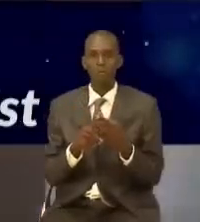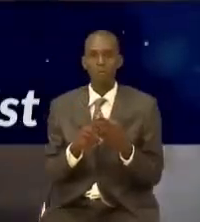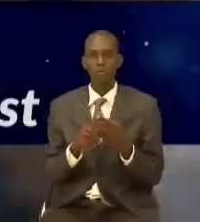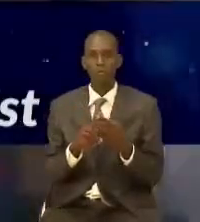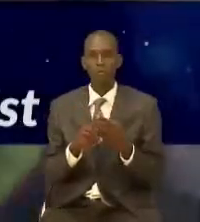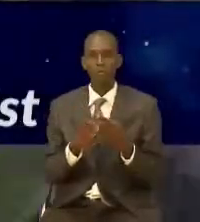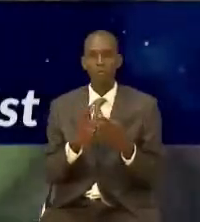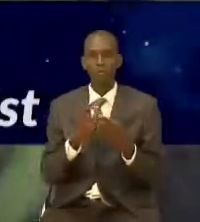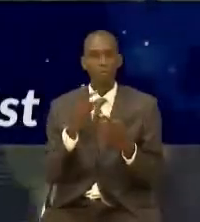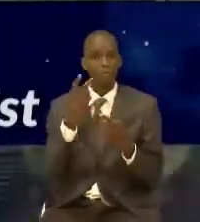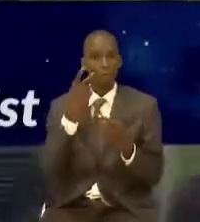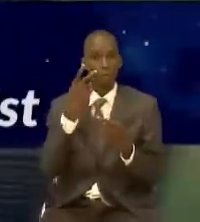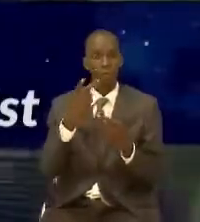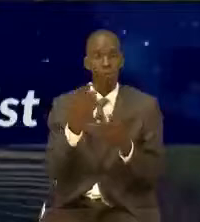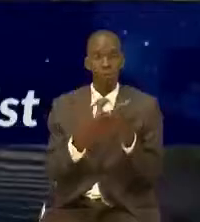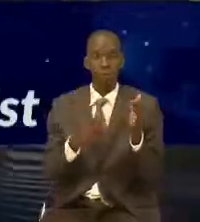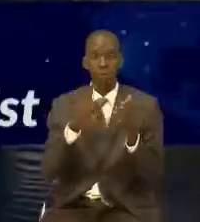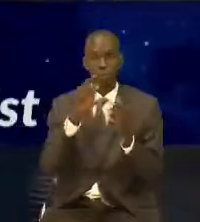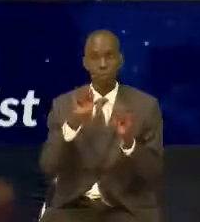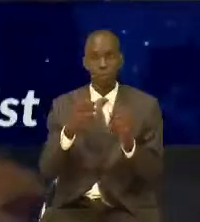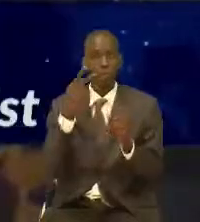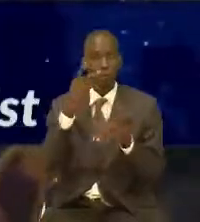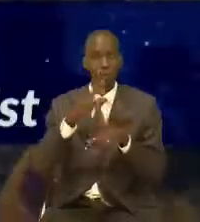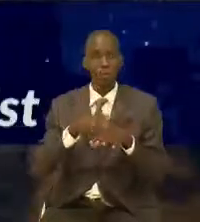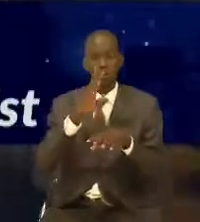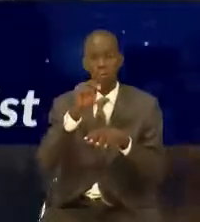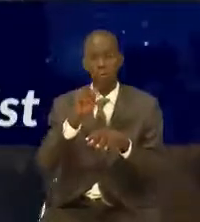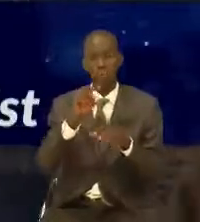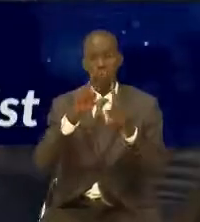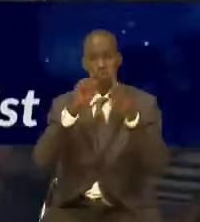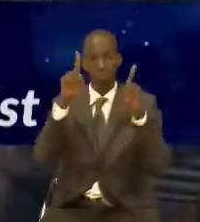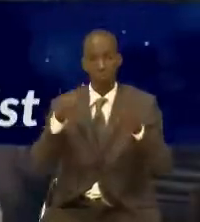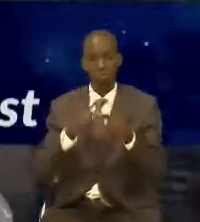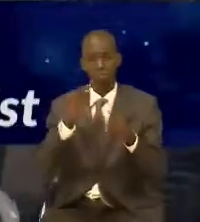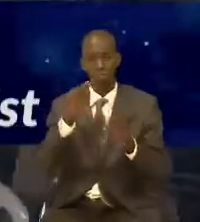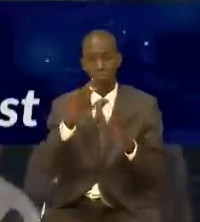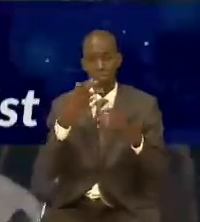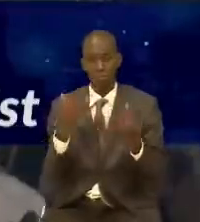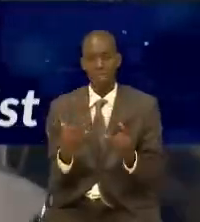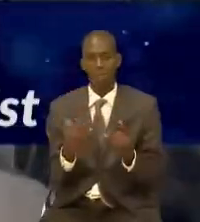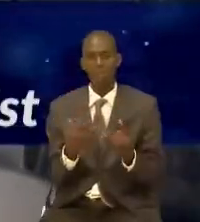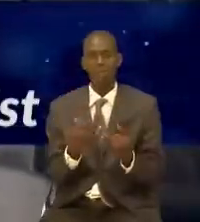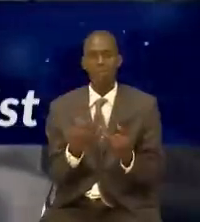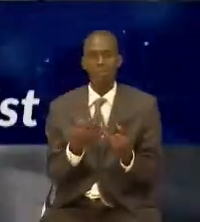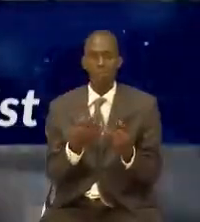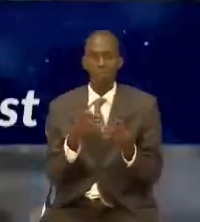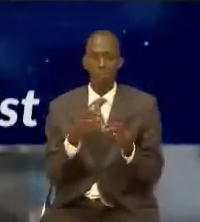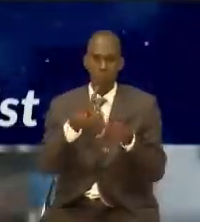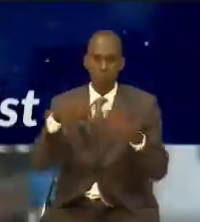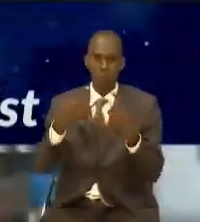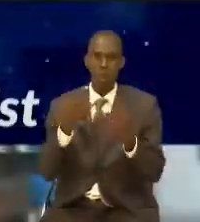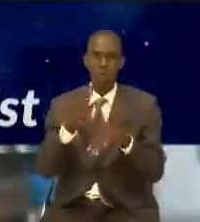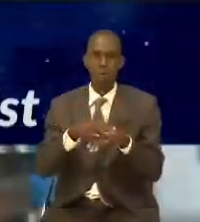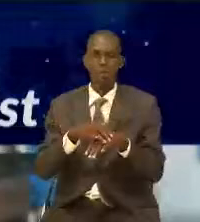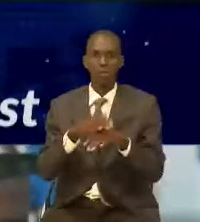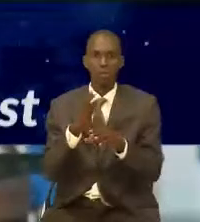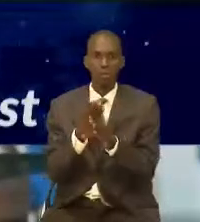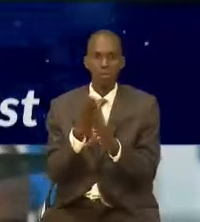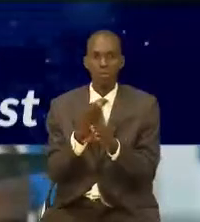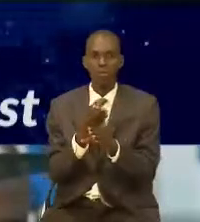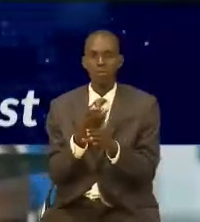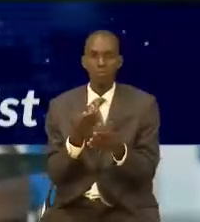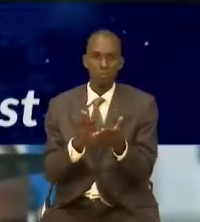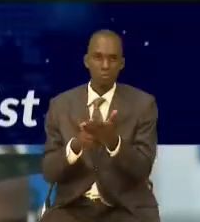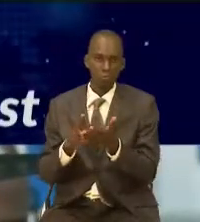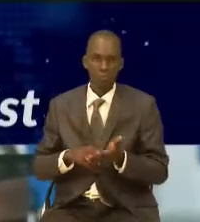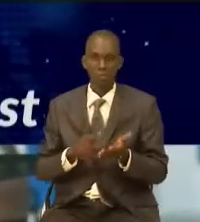collect a sleep from our counselors around you there fill in the details and thereafter hand the sleep